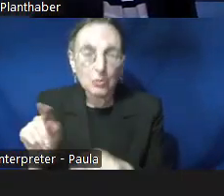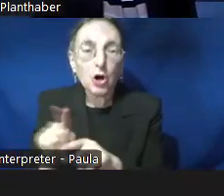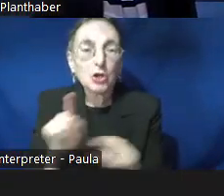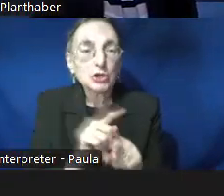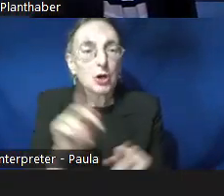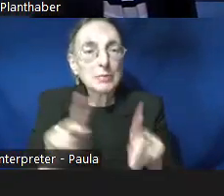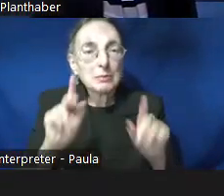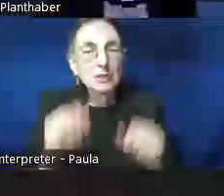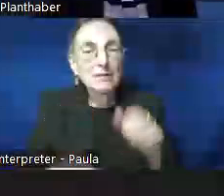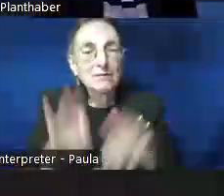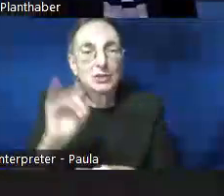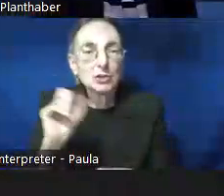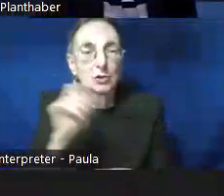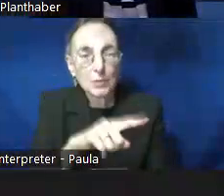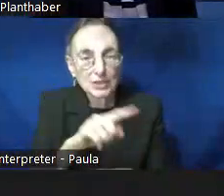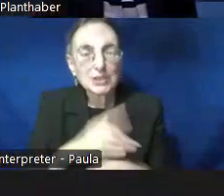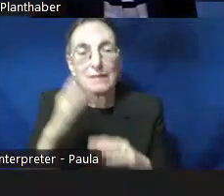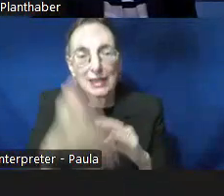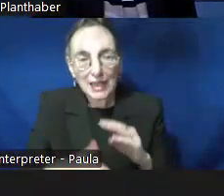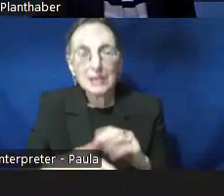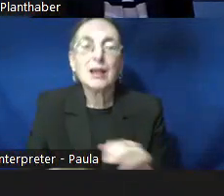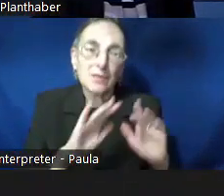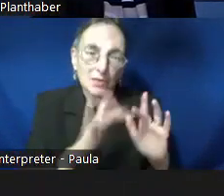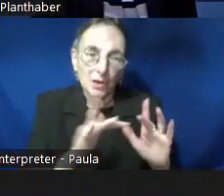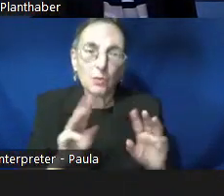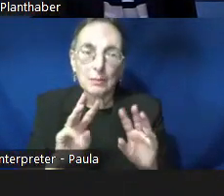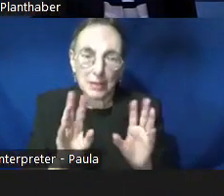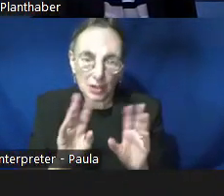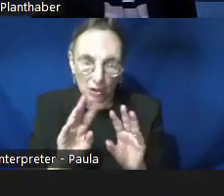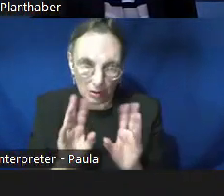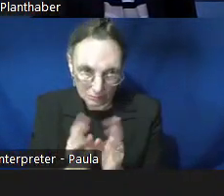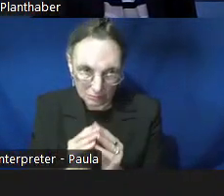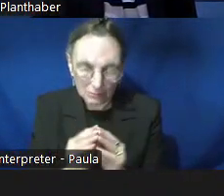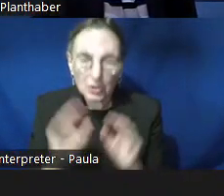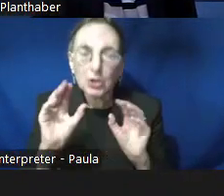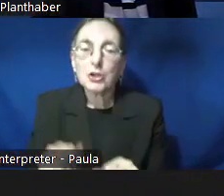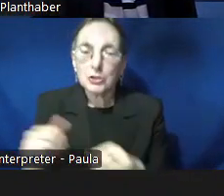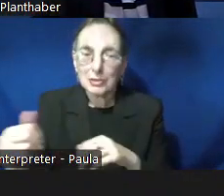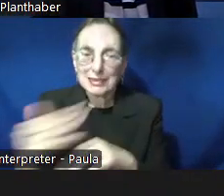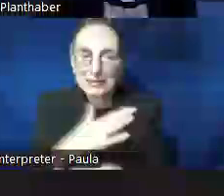You can also send your questions or comments via email to